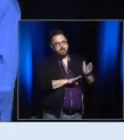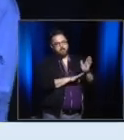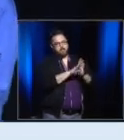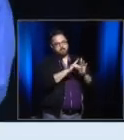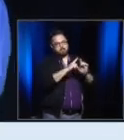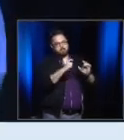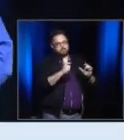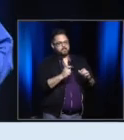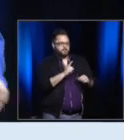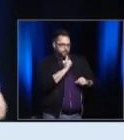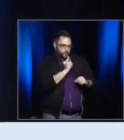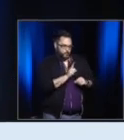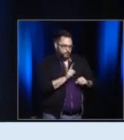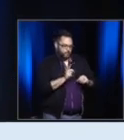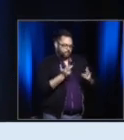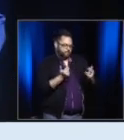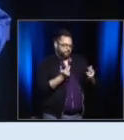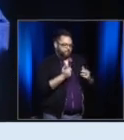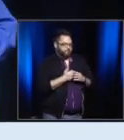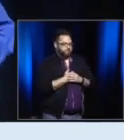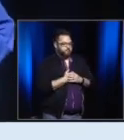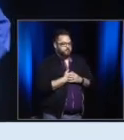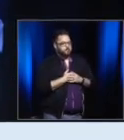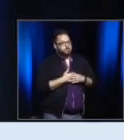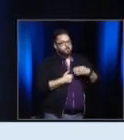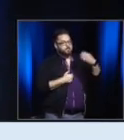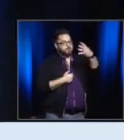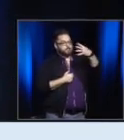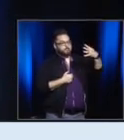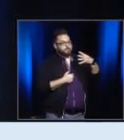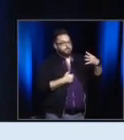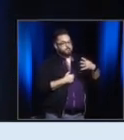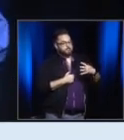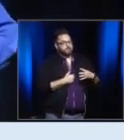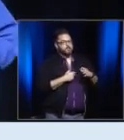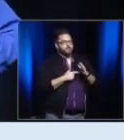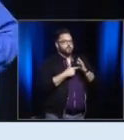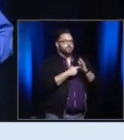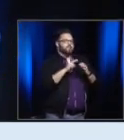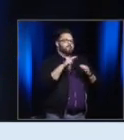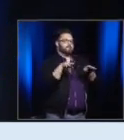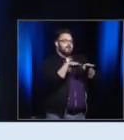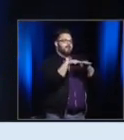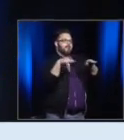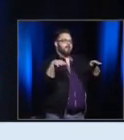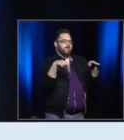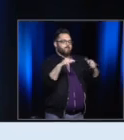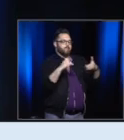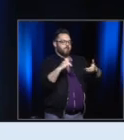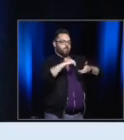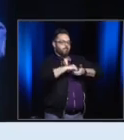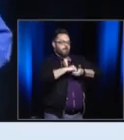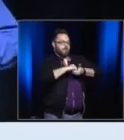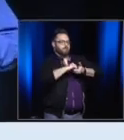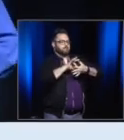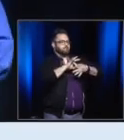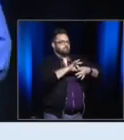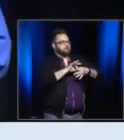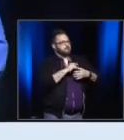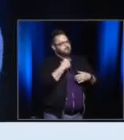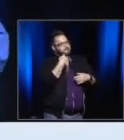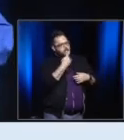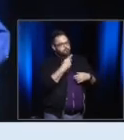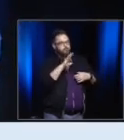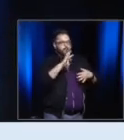So this shows you these cluster diagrams, color-coded by second-order alliance, shows you just how variable bonds and